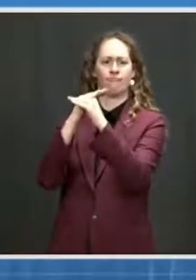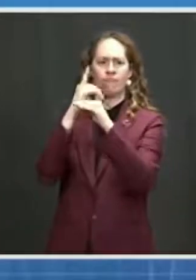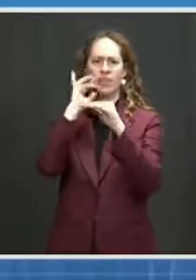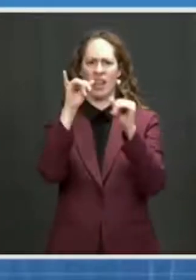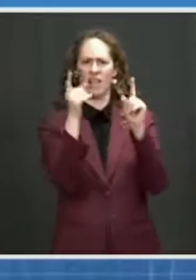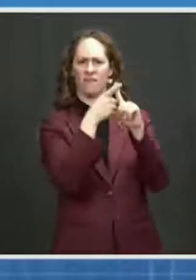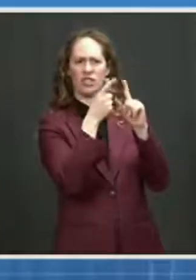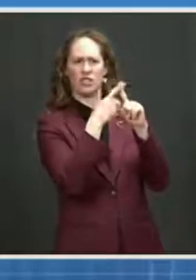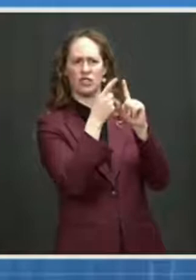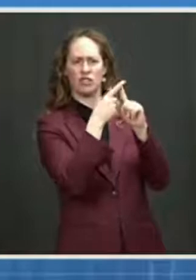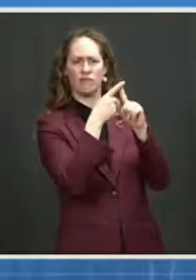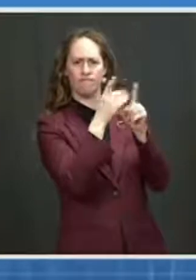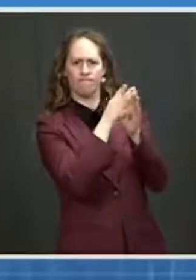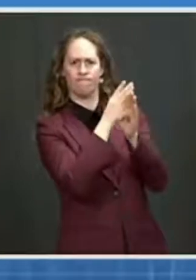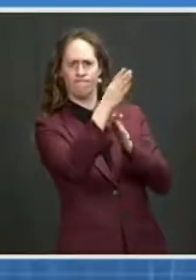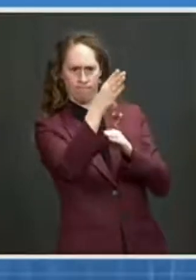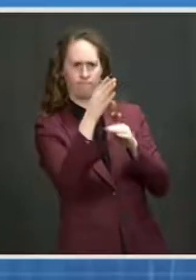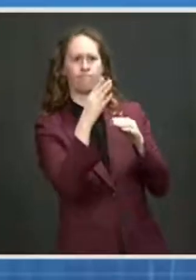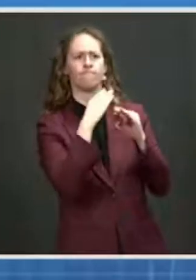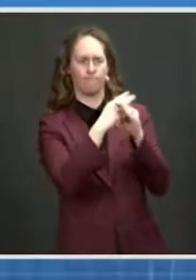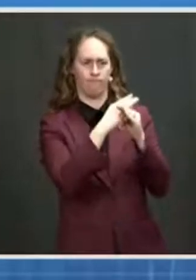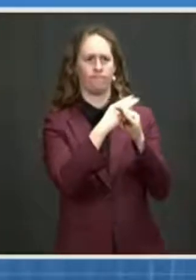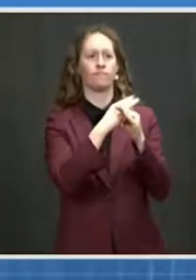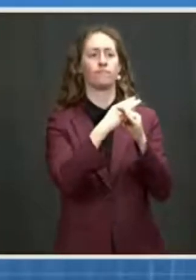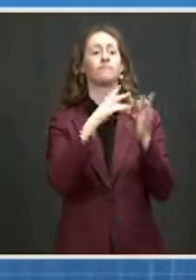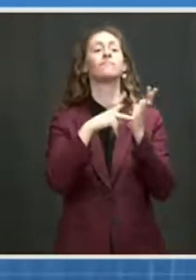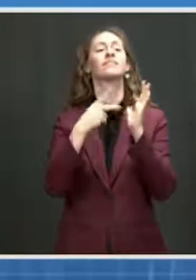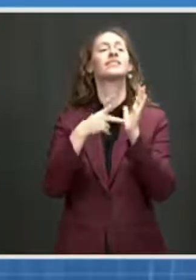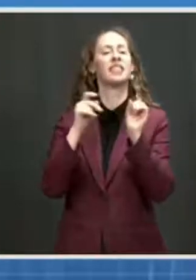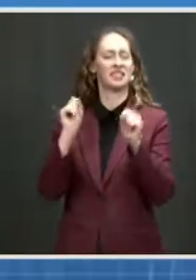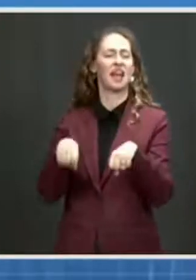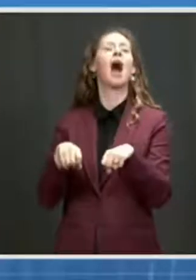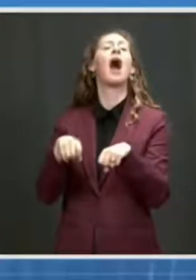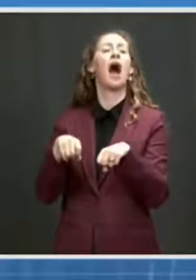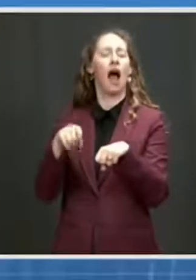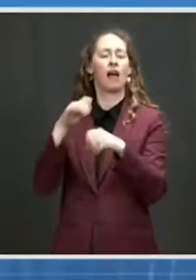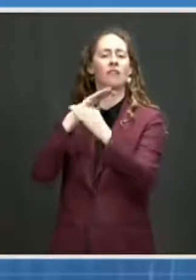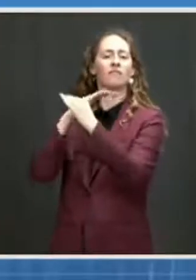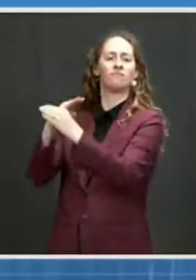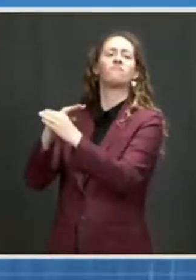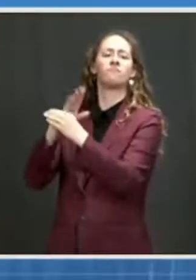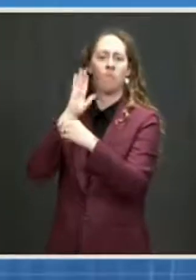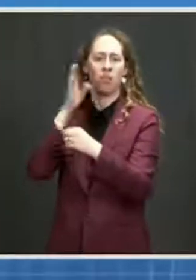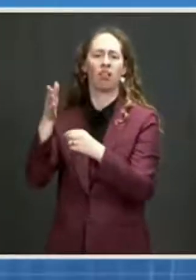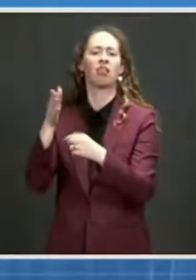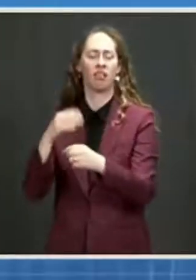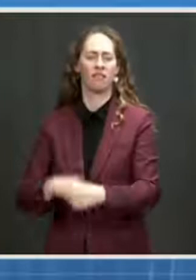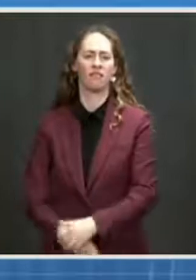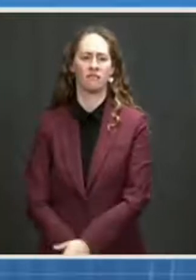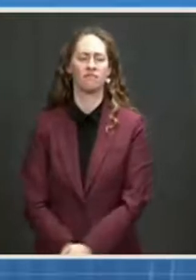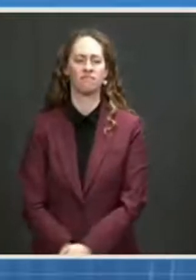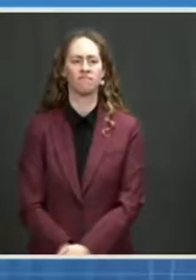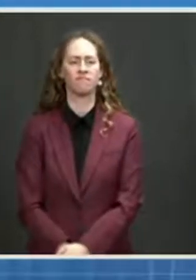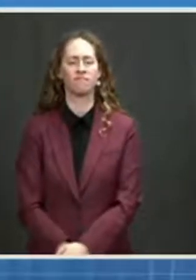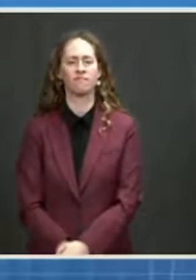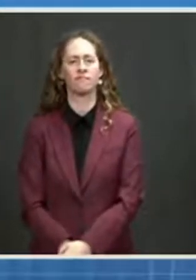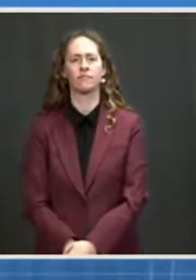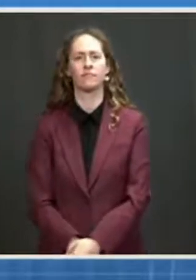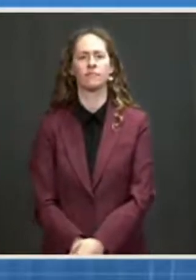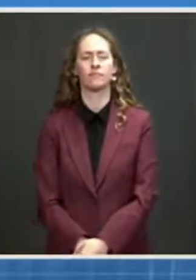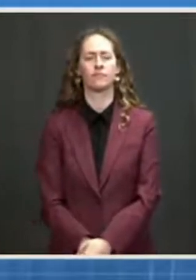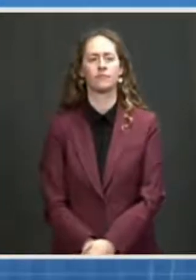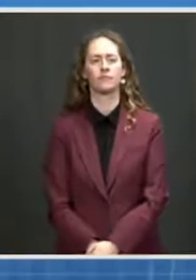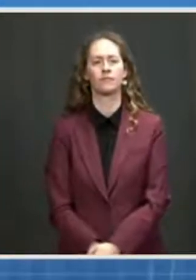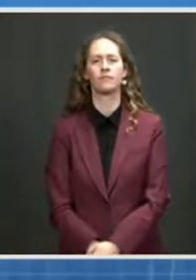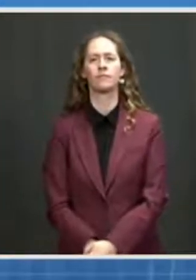have against a wide array of variants, which is the reason why, as we have